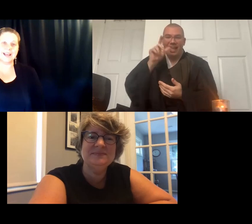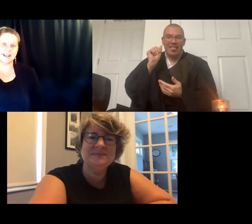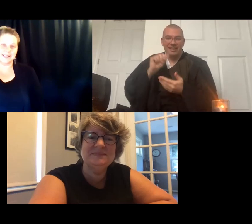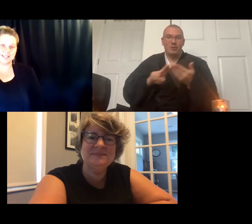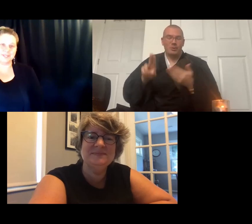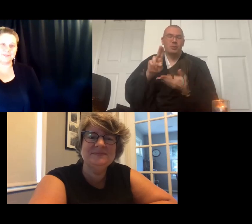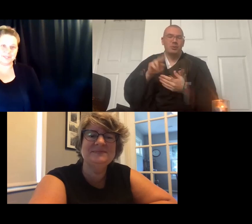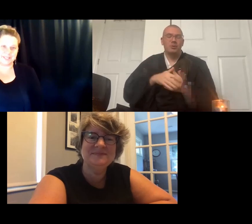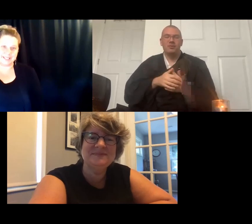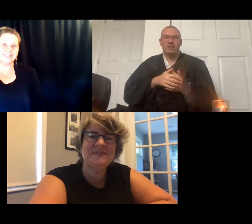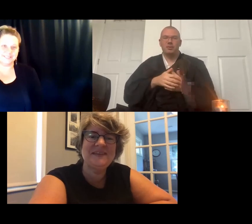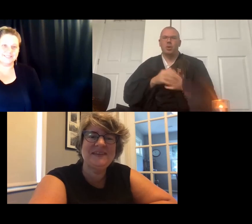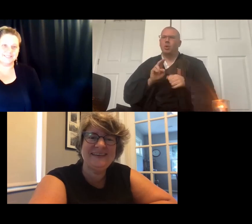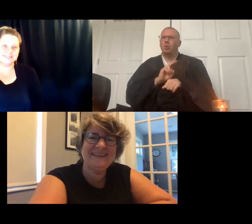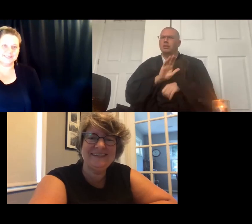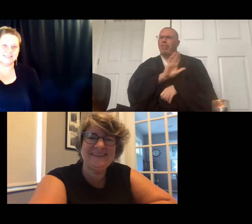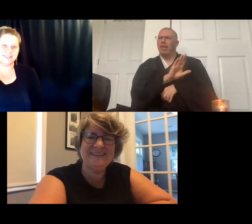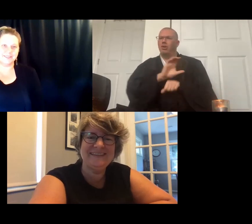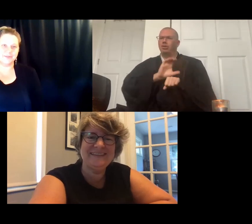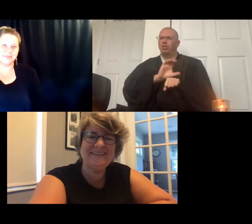It's at Gallaudet University.